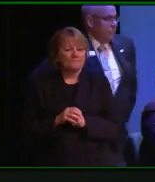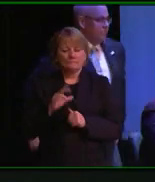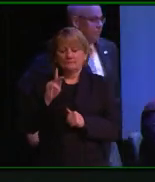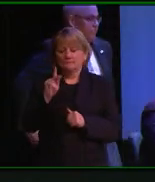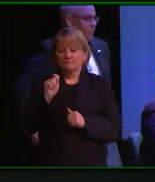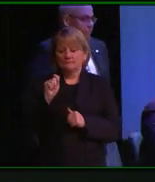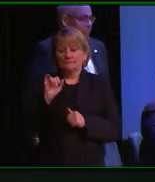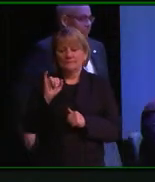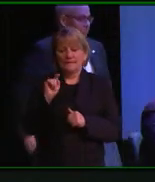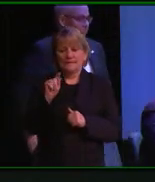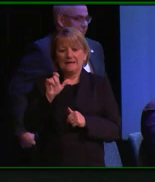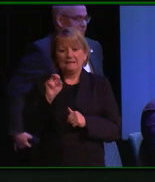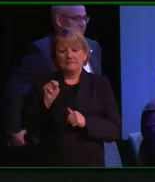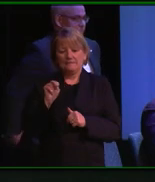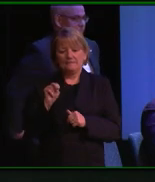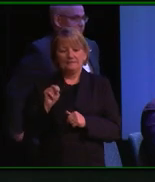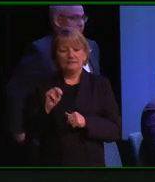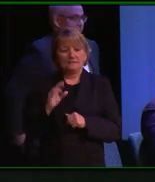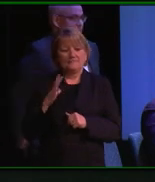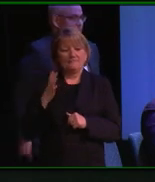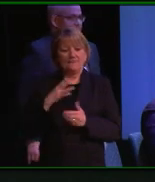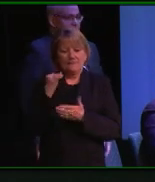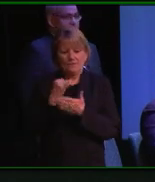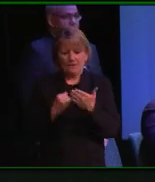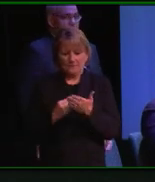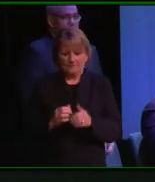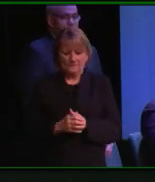Caitlin Alyssa Benoit, Fine Arts.